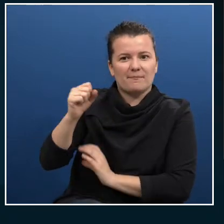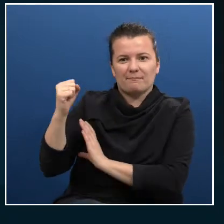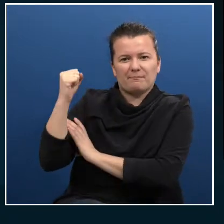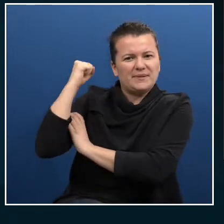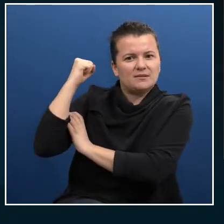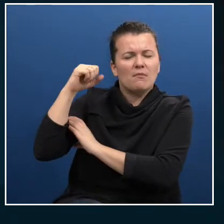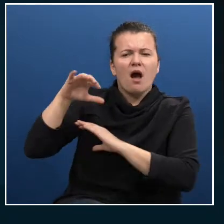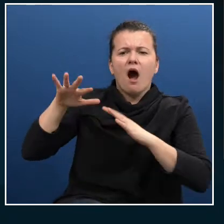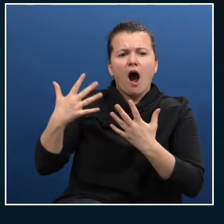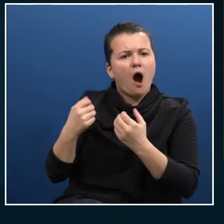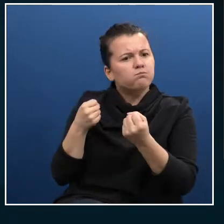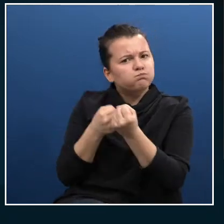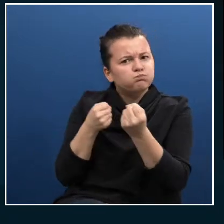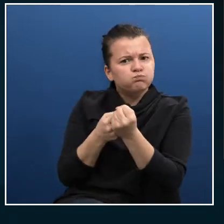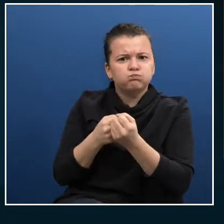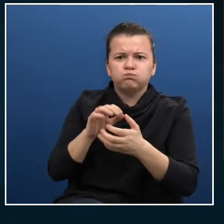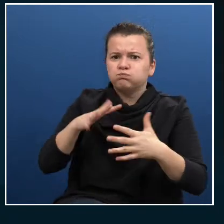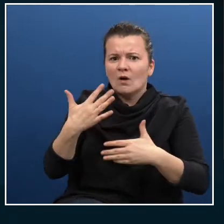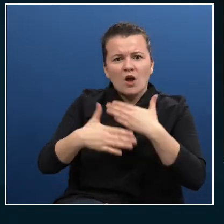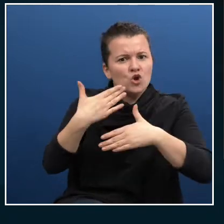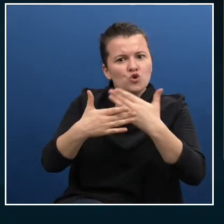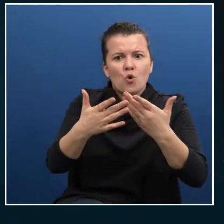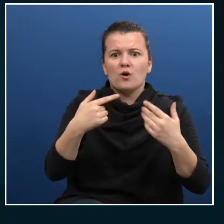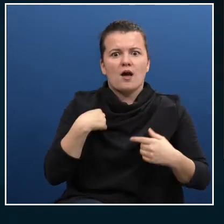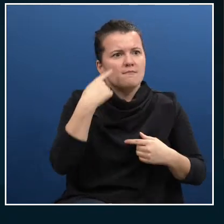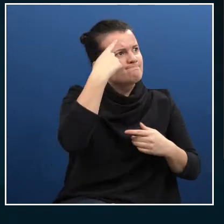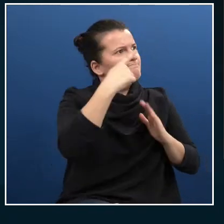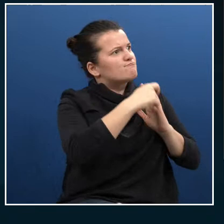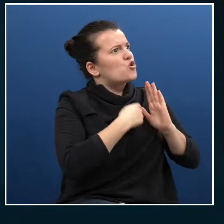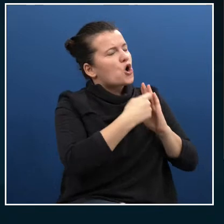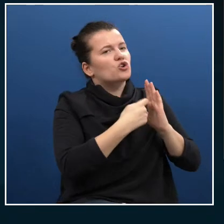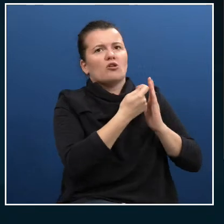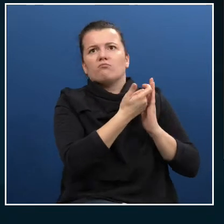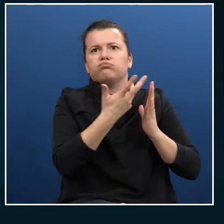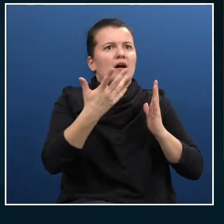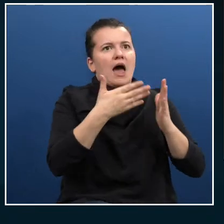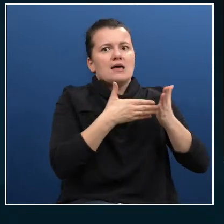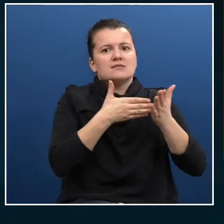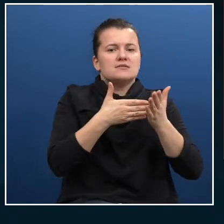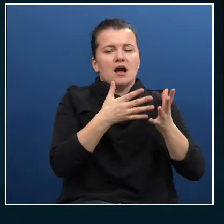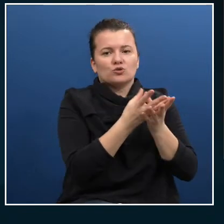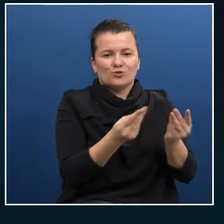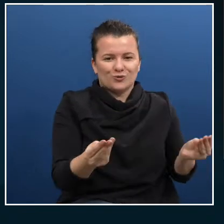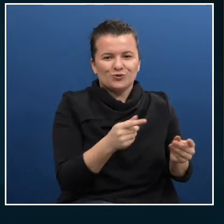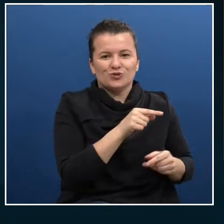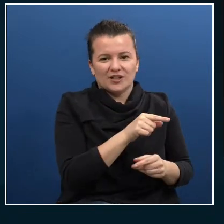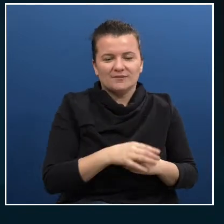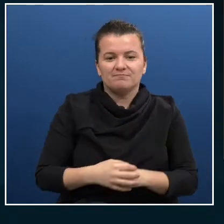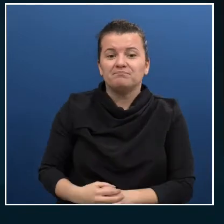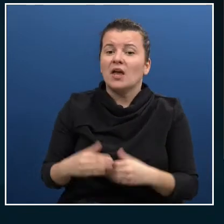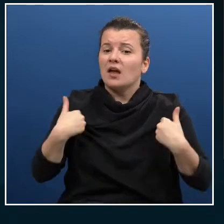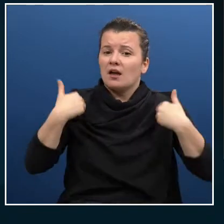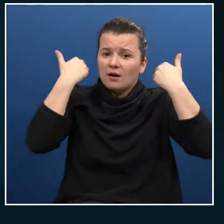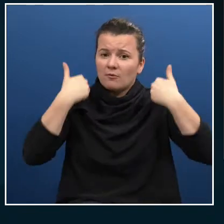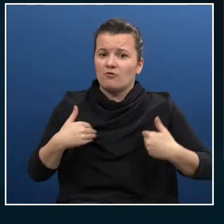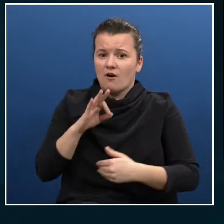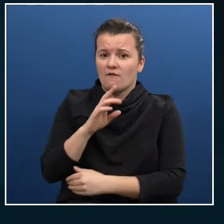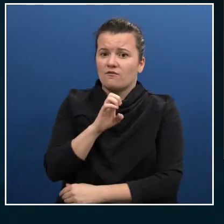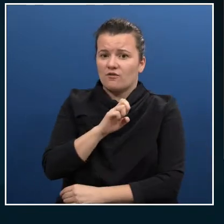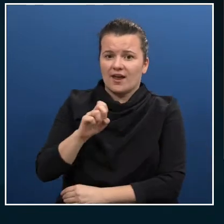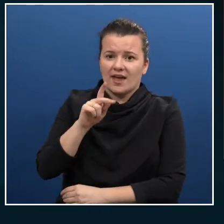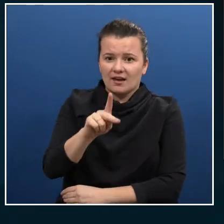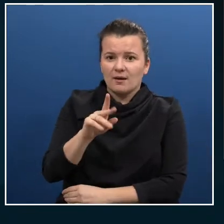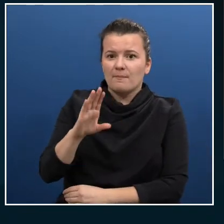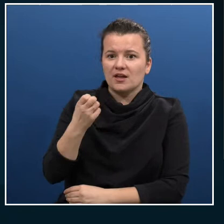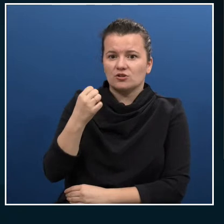code solutions, projects, etc. Quick introduction to myself. My name is Freek Bresson. I'm from the